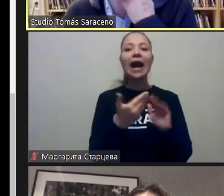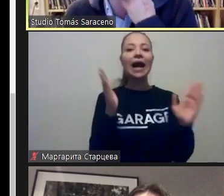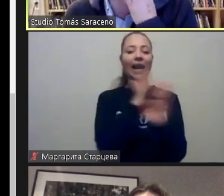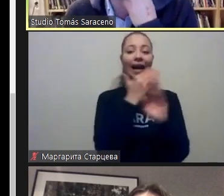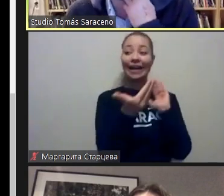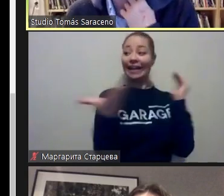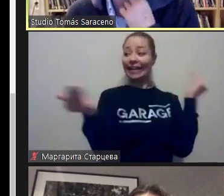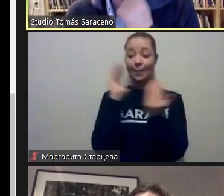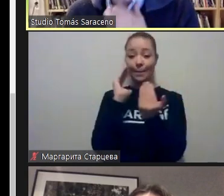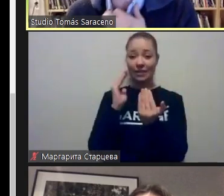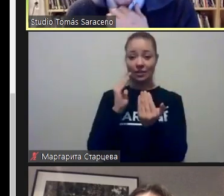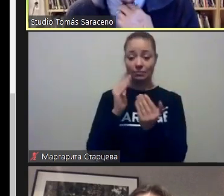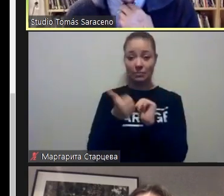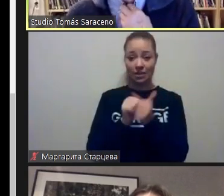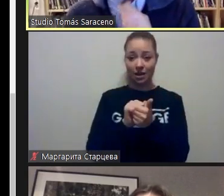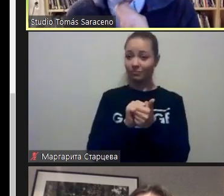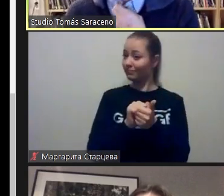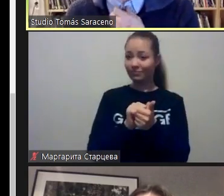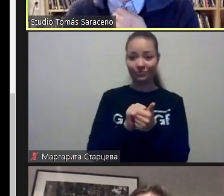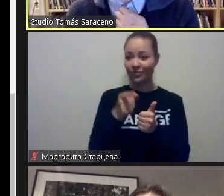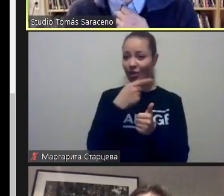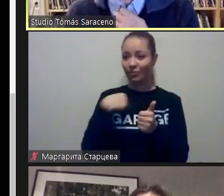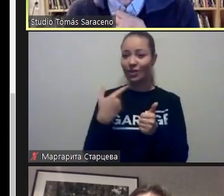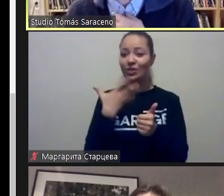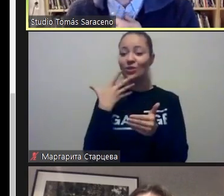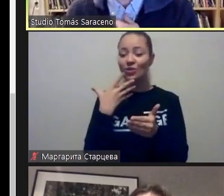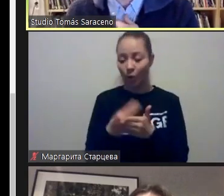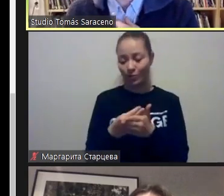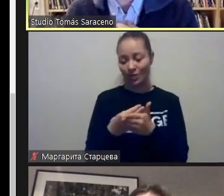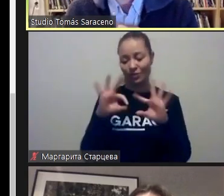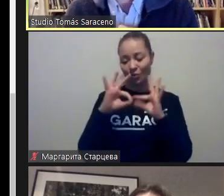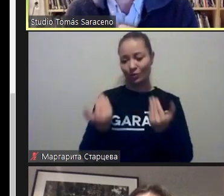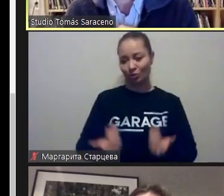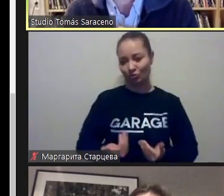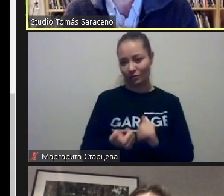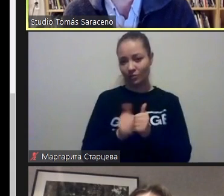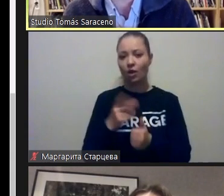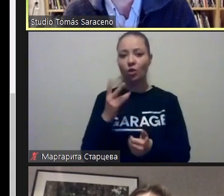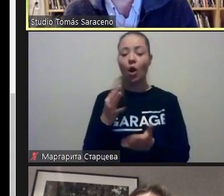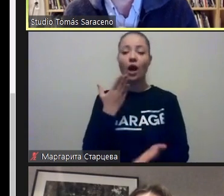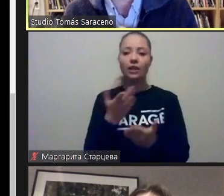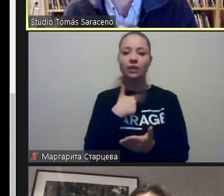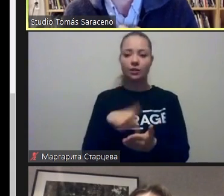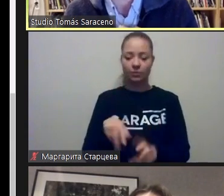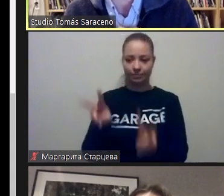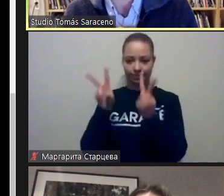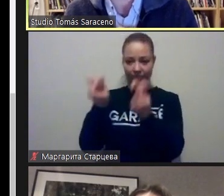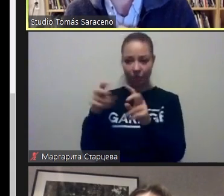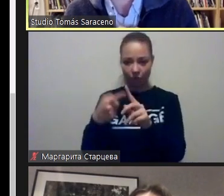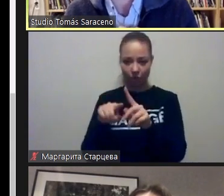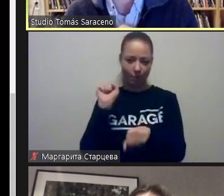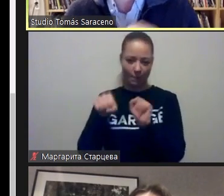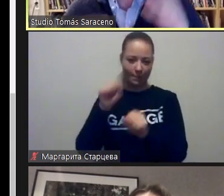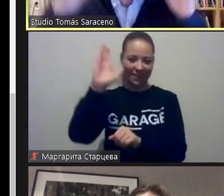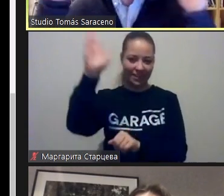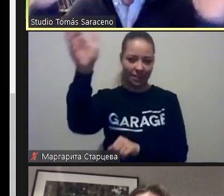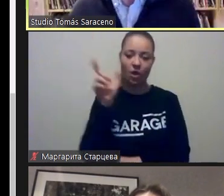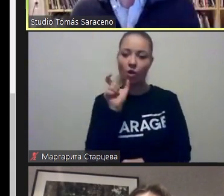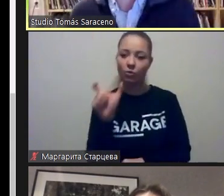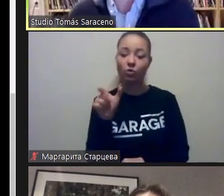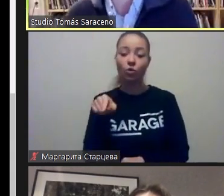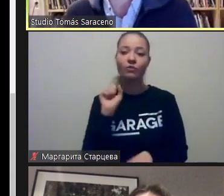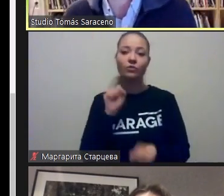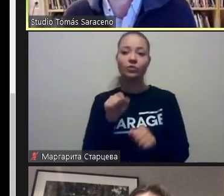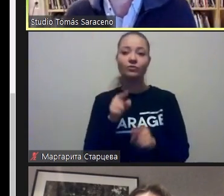current stage, I might be living, let's say, per month, maybe a couple of hours into really